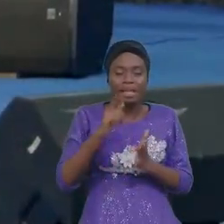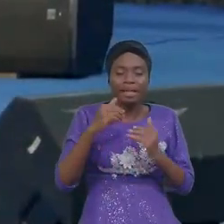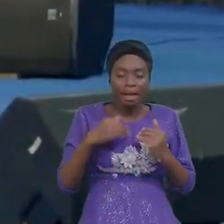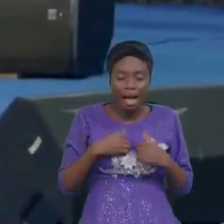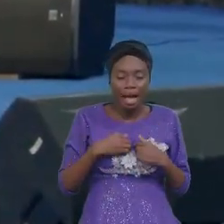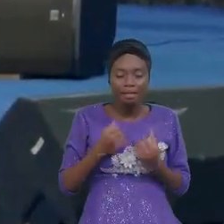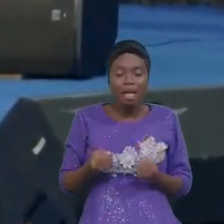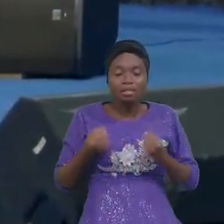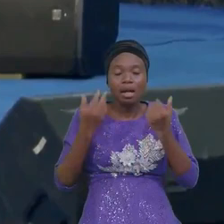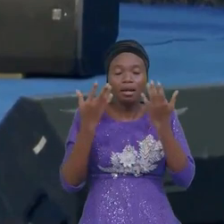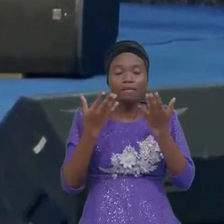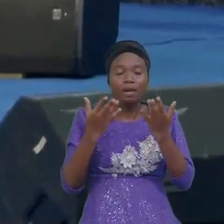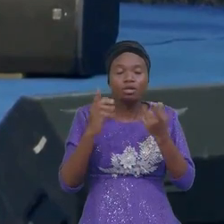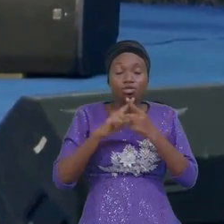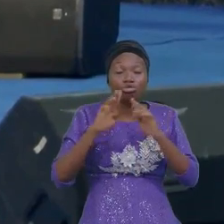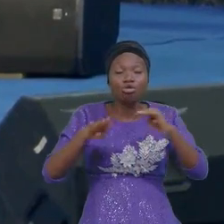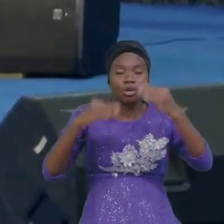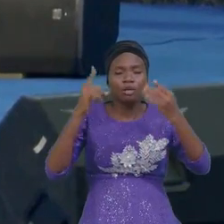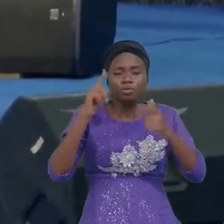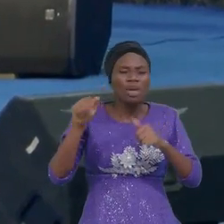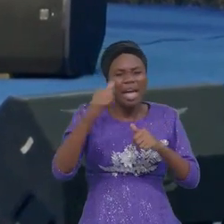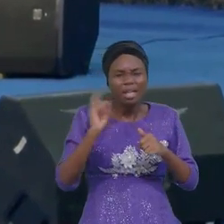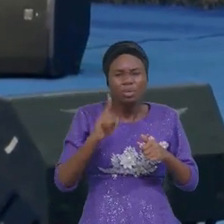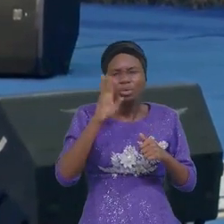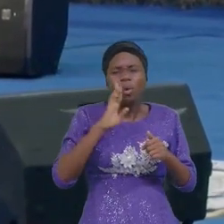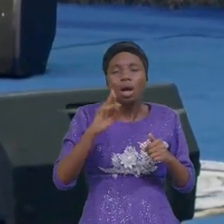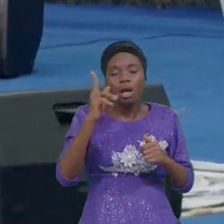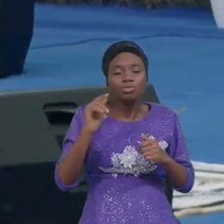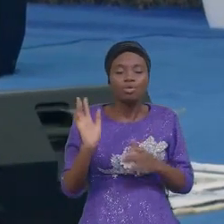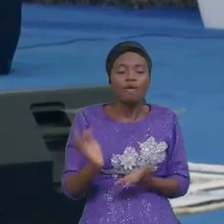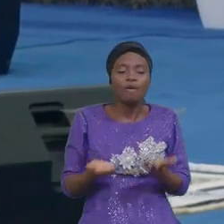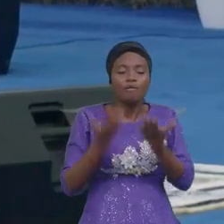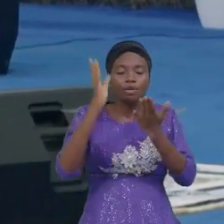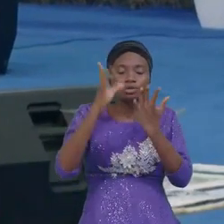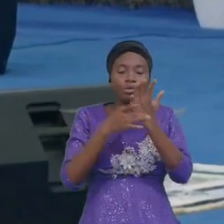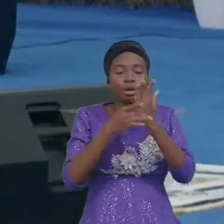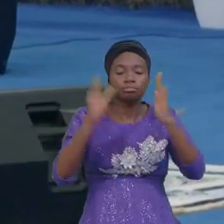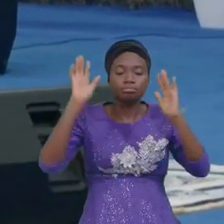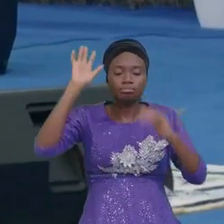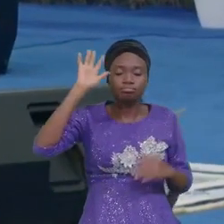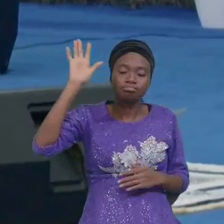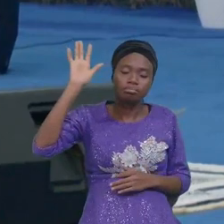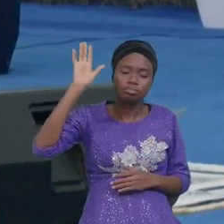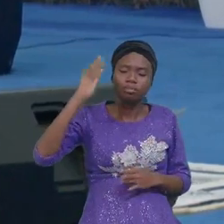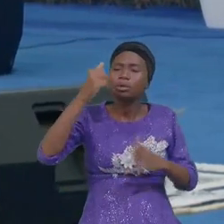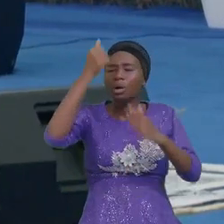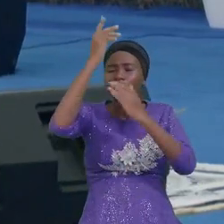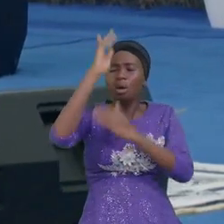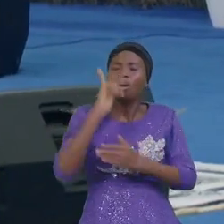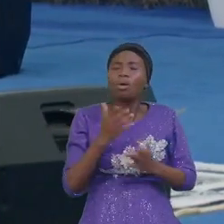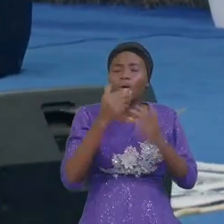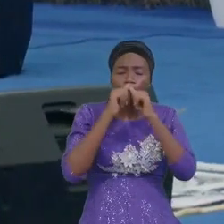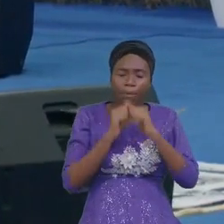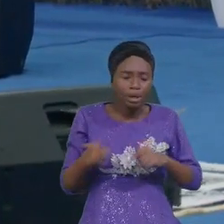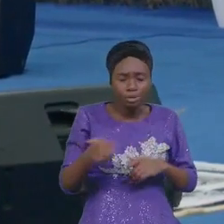sacrificed to give you. Wherever you are, you raise up your hand Wherever you are, God bless you there. God bless you